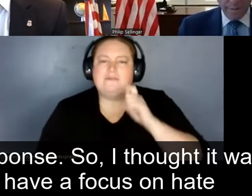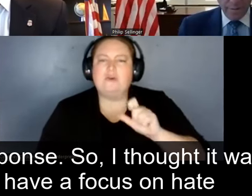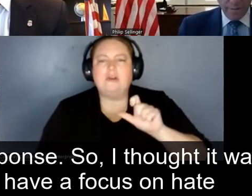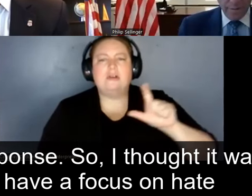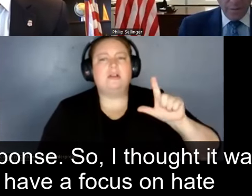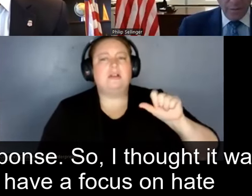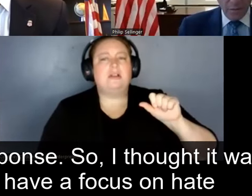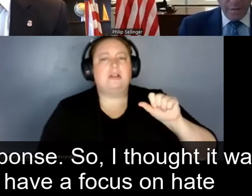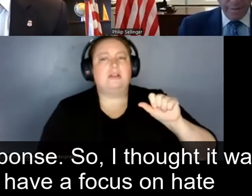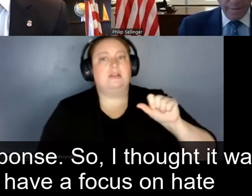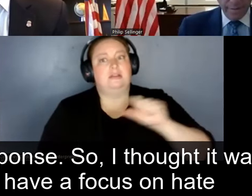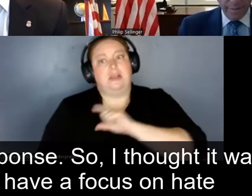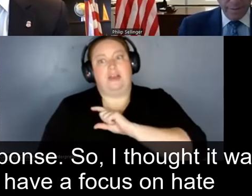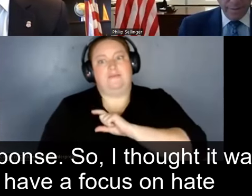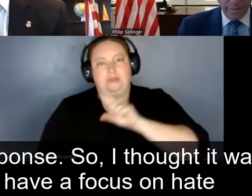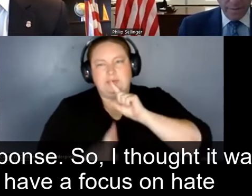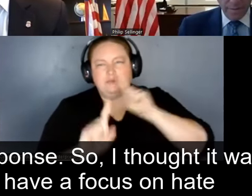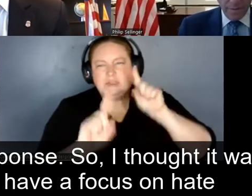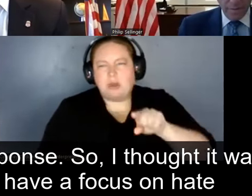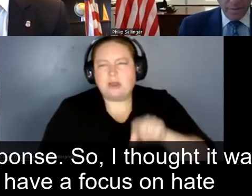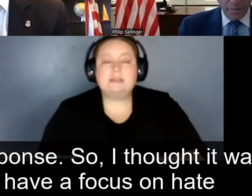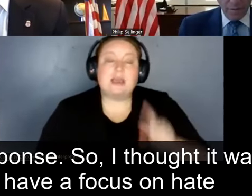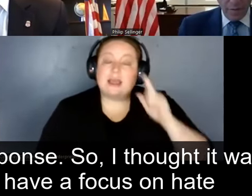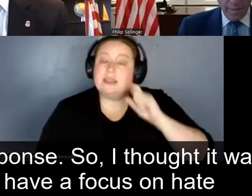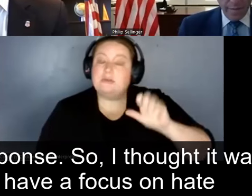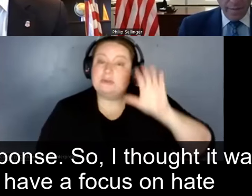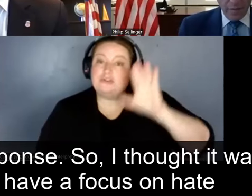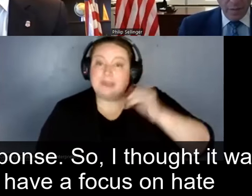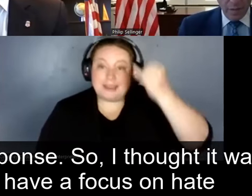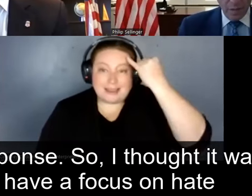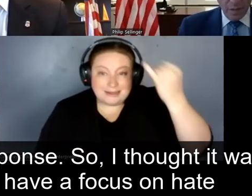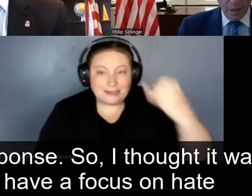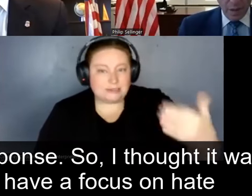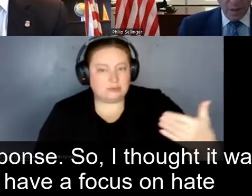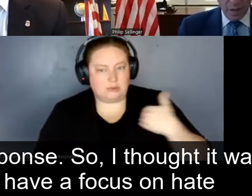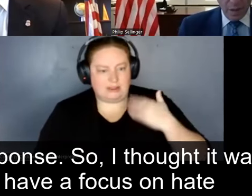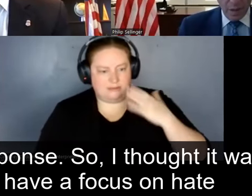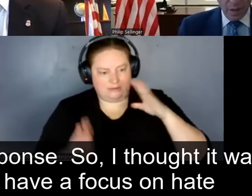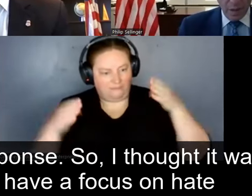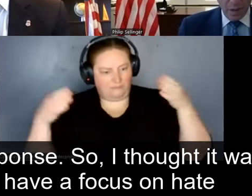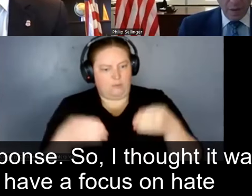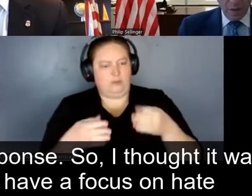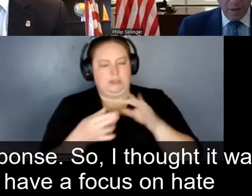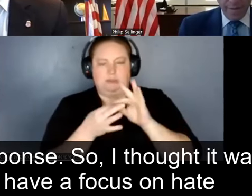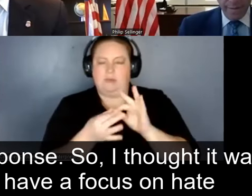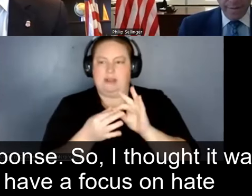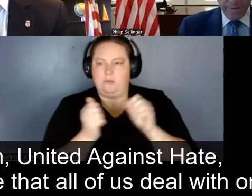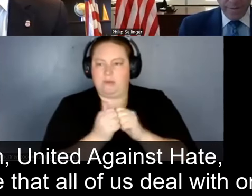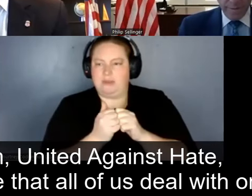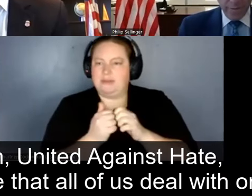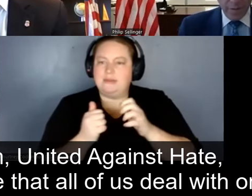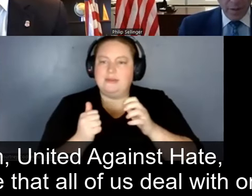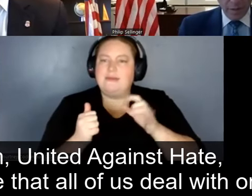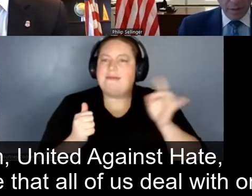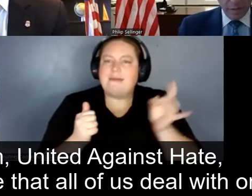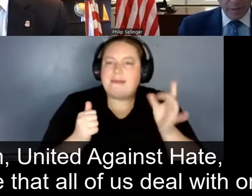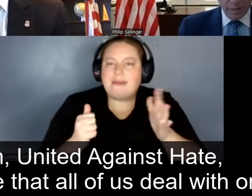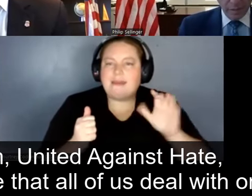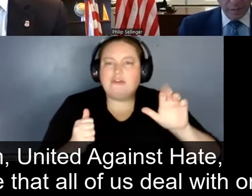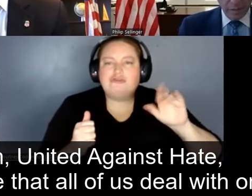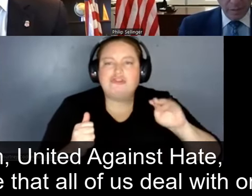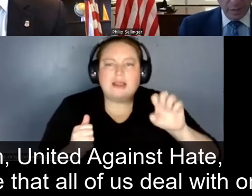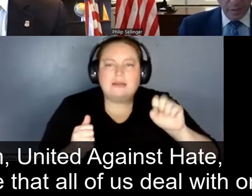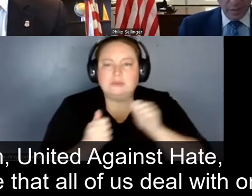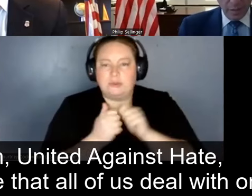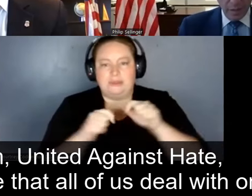response. So I thought it was a great idea to really have a focus on hate crimes through this program,